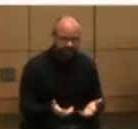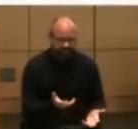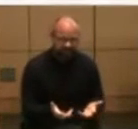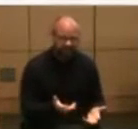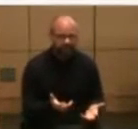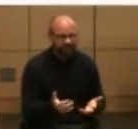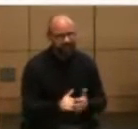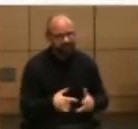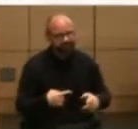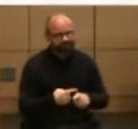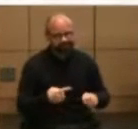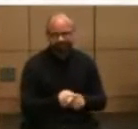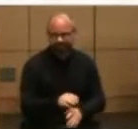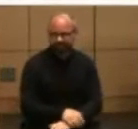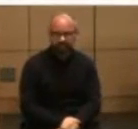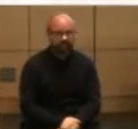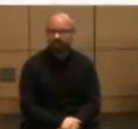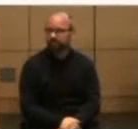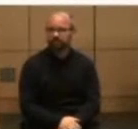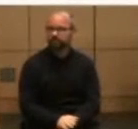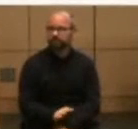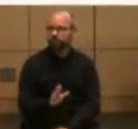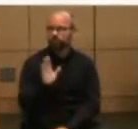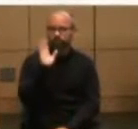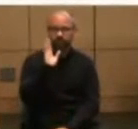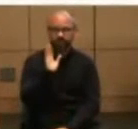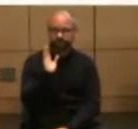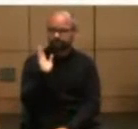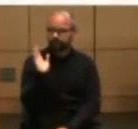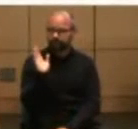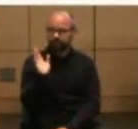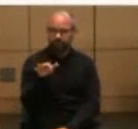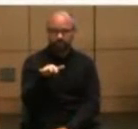have. I'm sorry, there's a question up in front here.